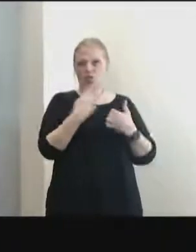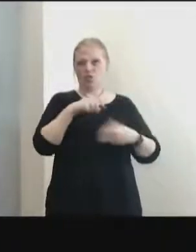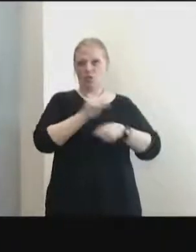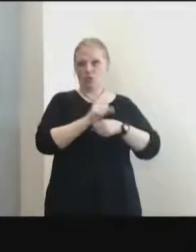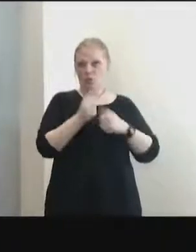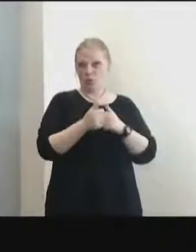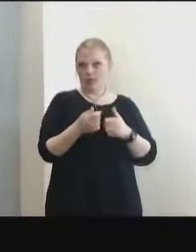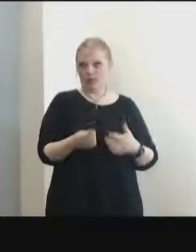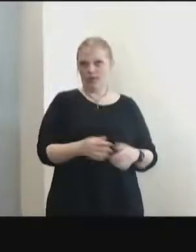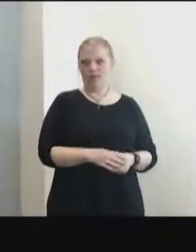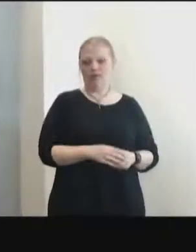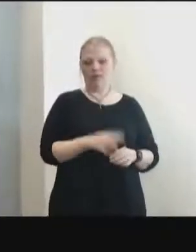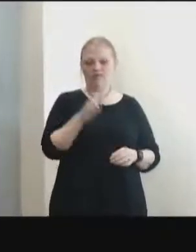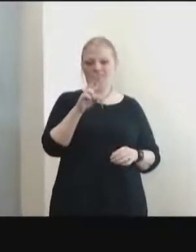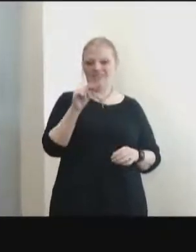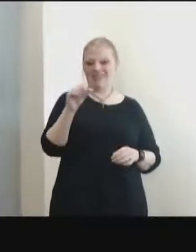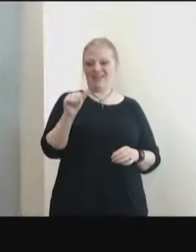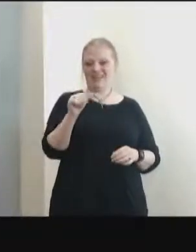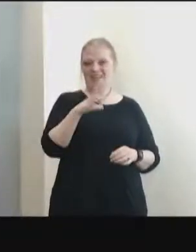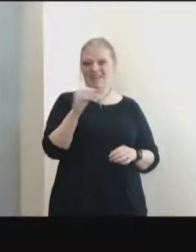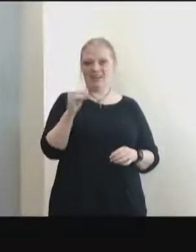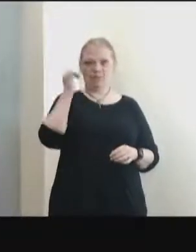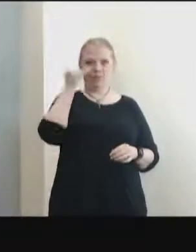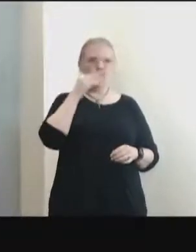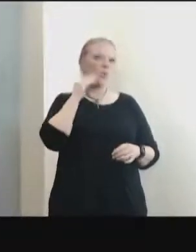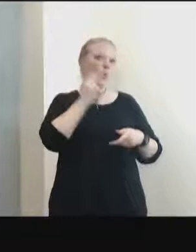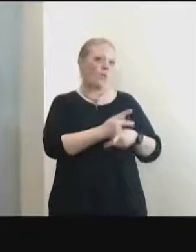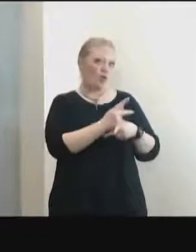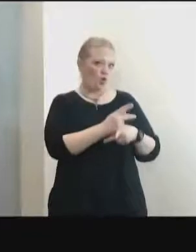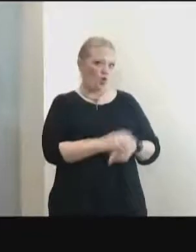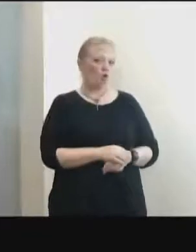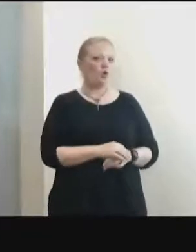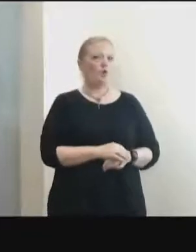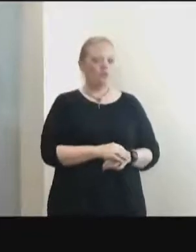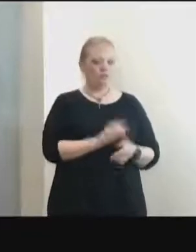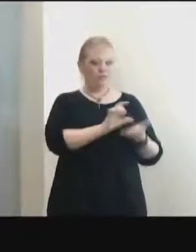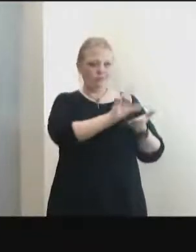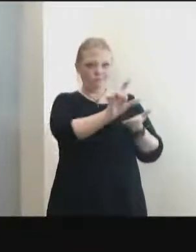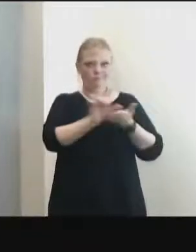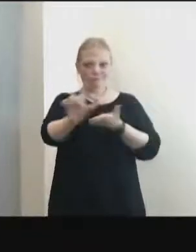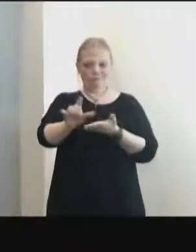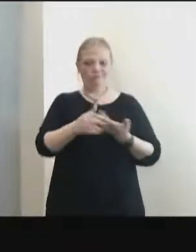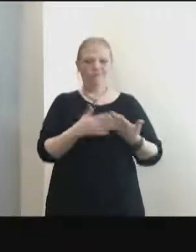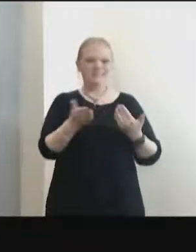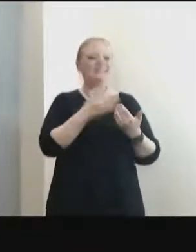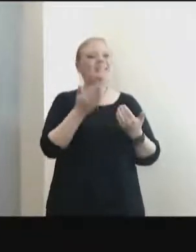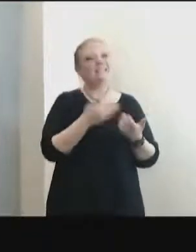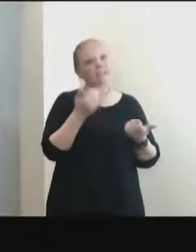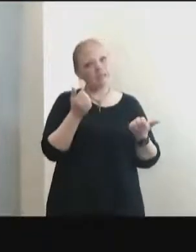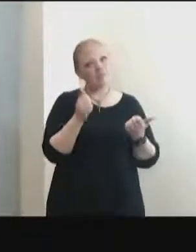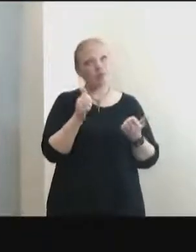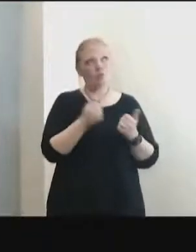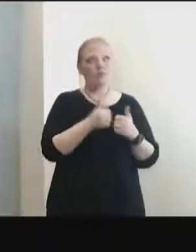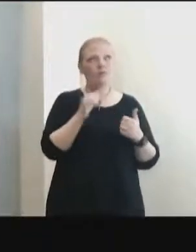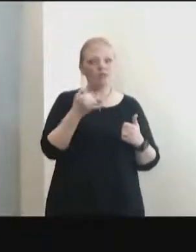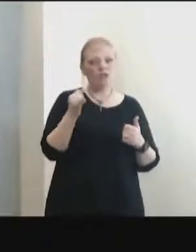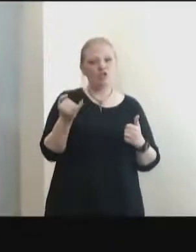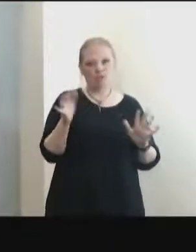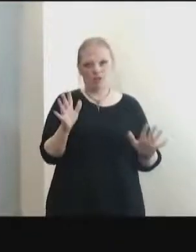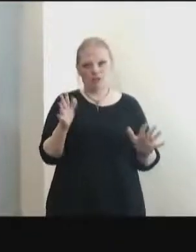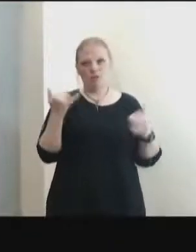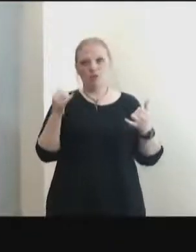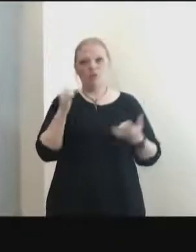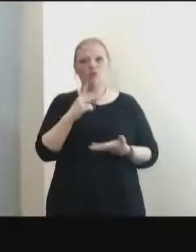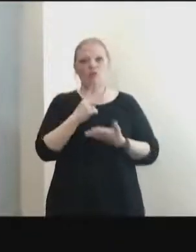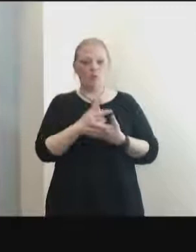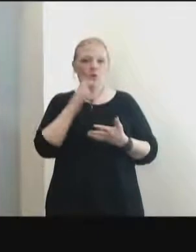with, VNA and Buffalo Home Care. It is much easier with the J&J shot, and now that it has been approved, or at